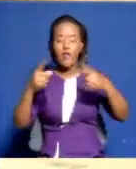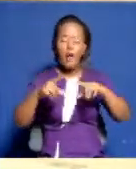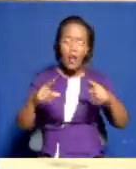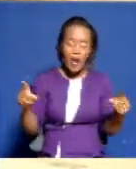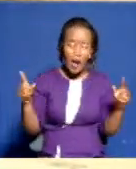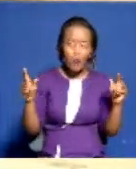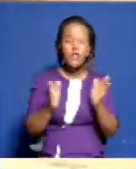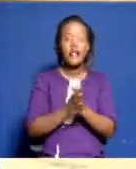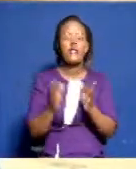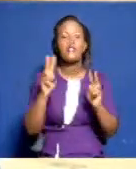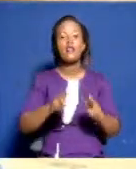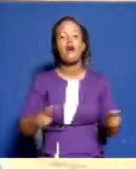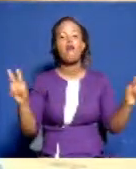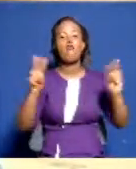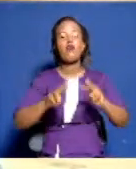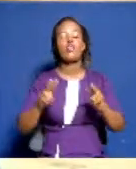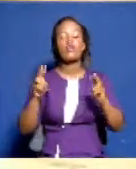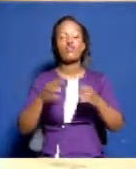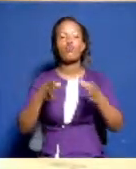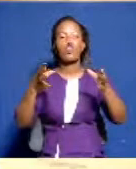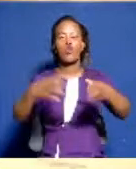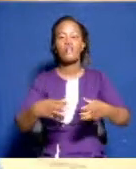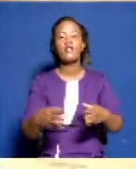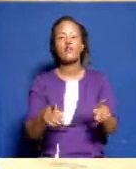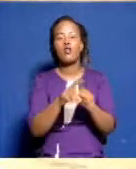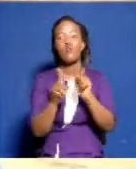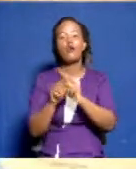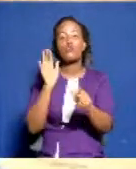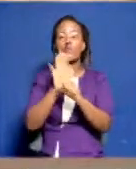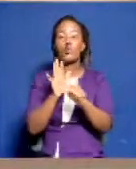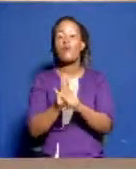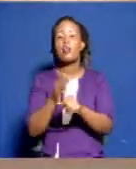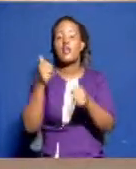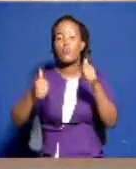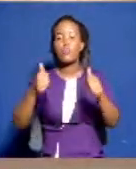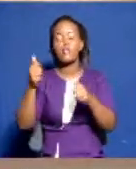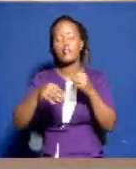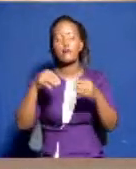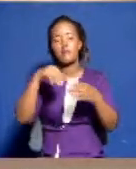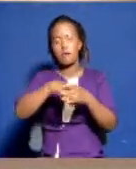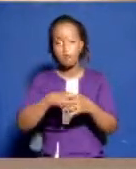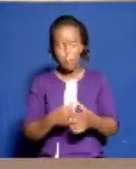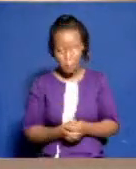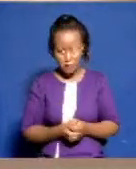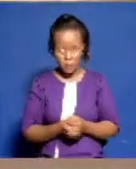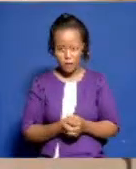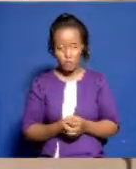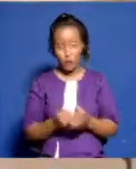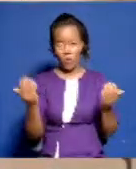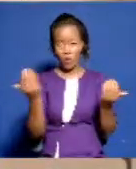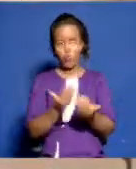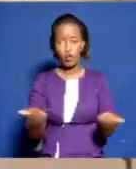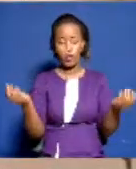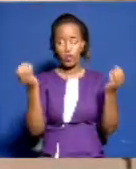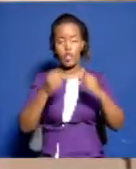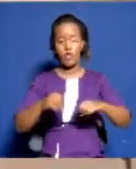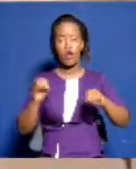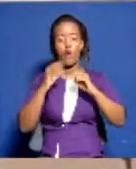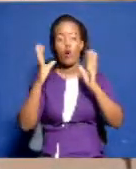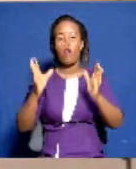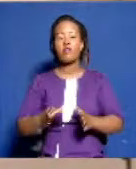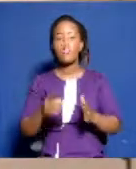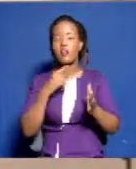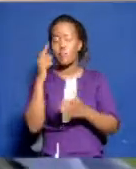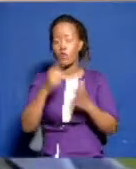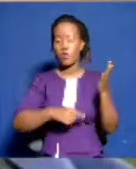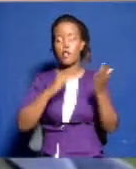get the values of the community and the norms which are embedded in the community. The children officer say the program called Changing the